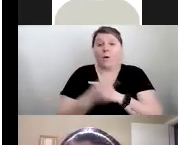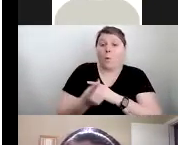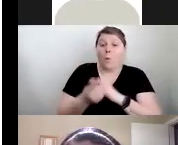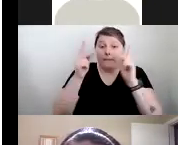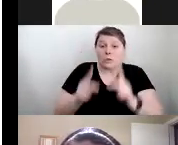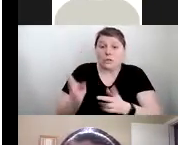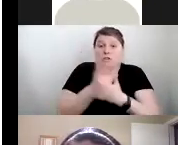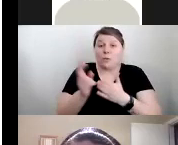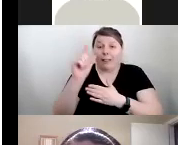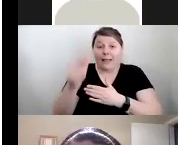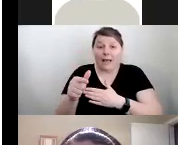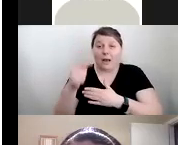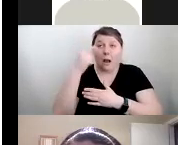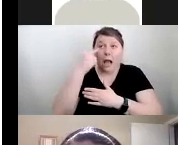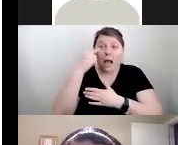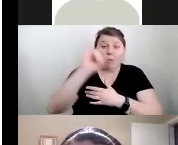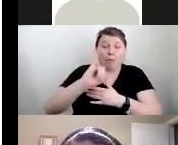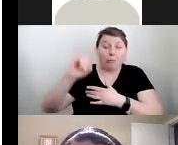weeks later, develops an eye infection,